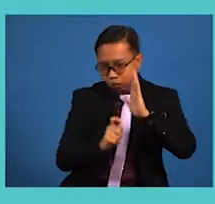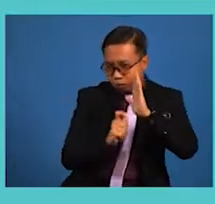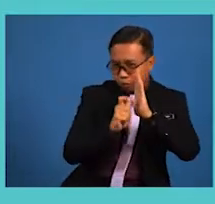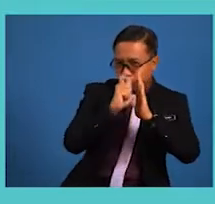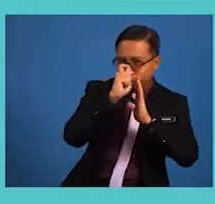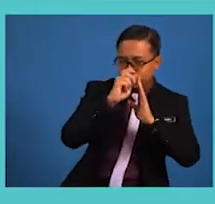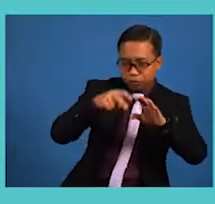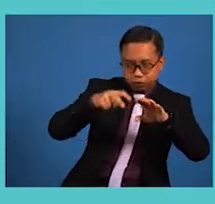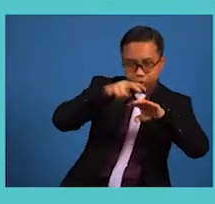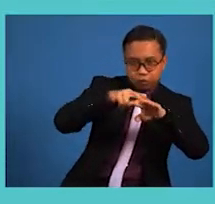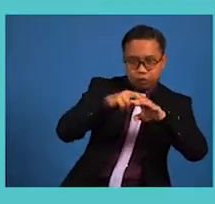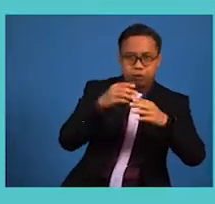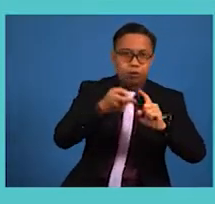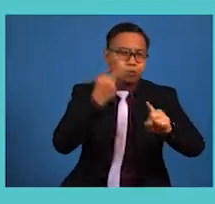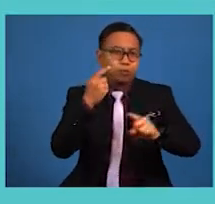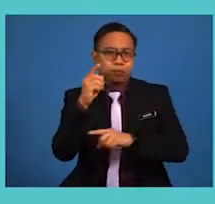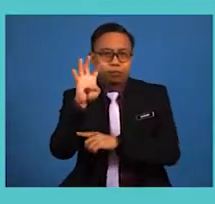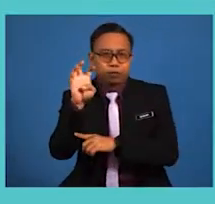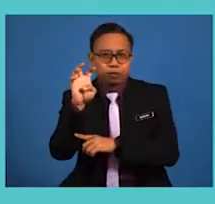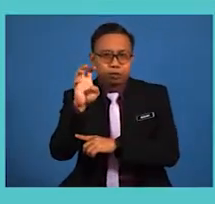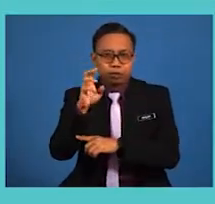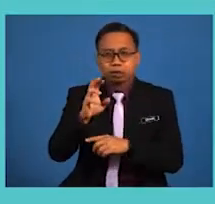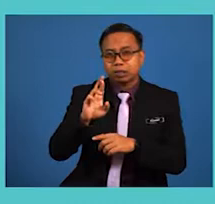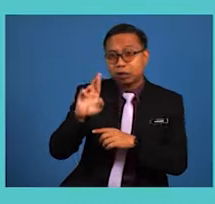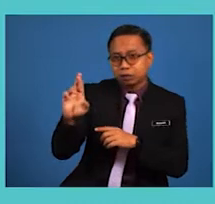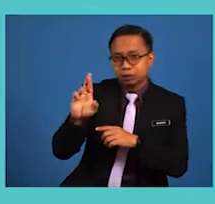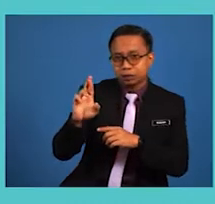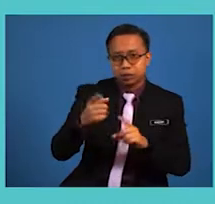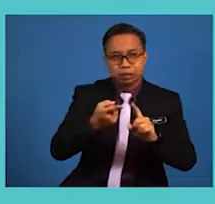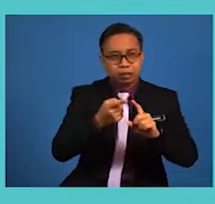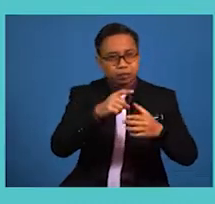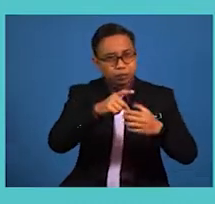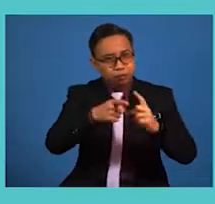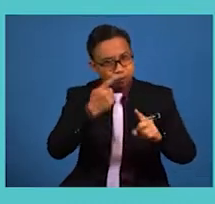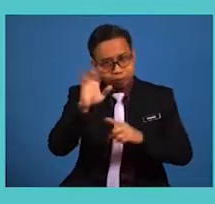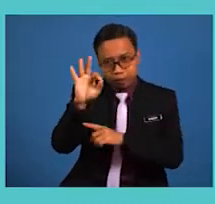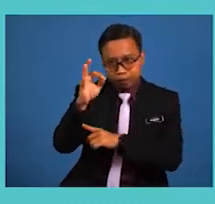from 40,000 in 1970 to